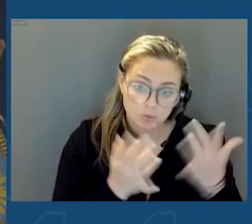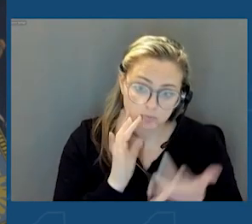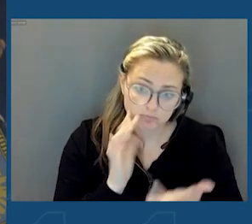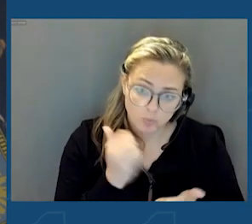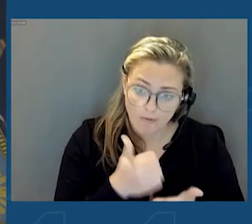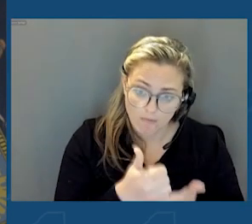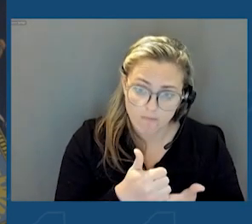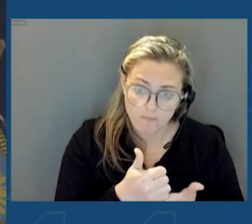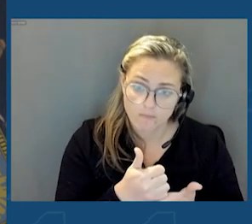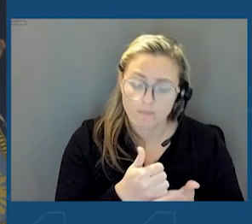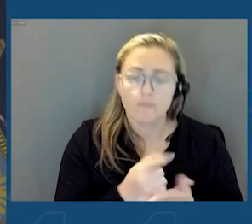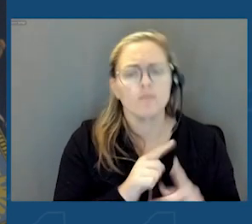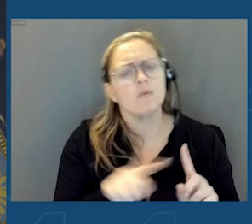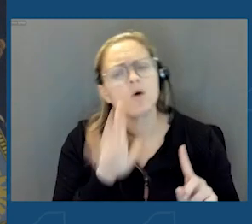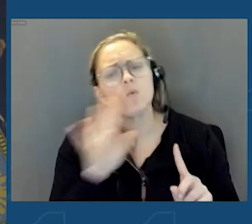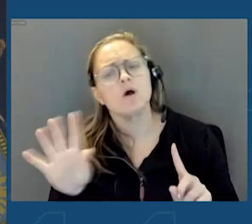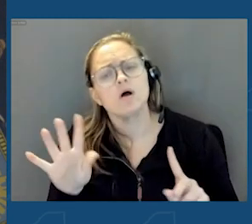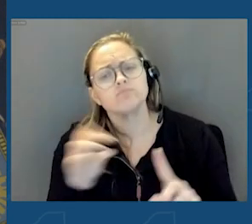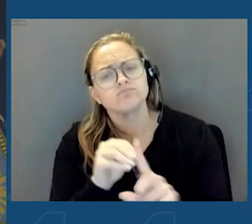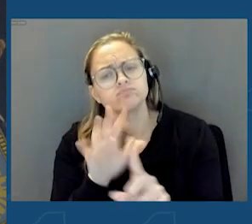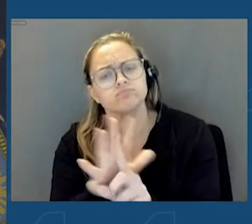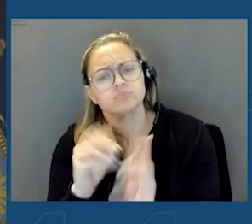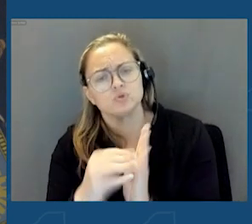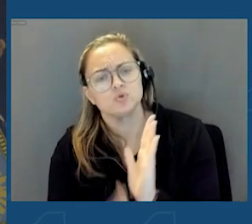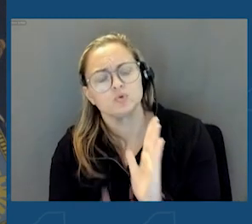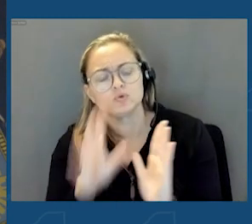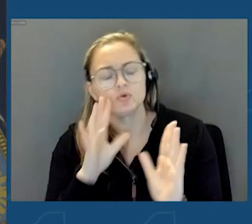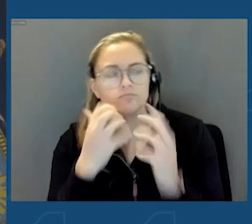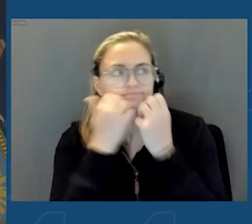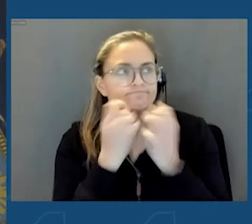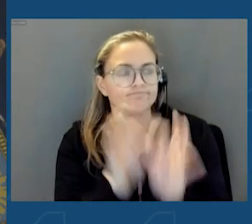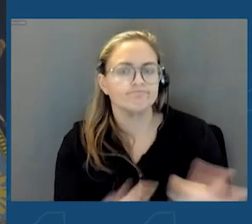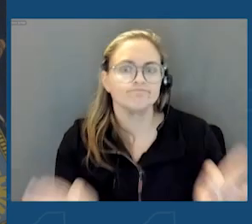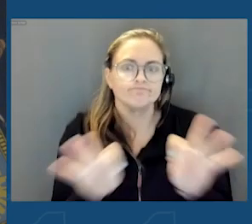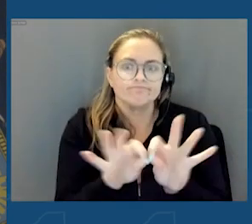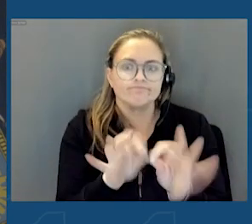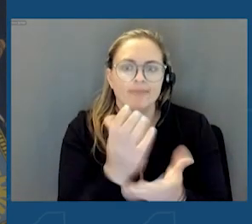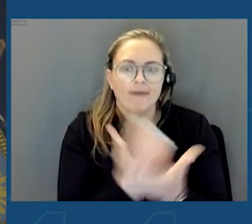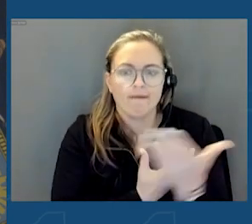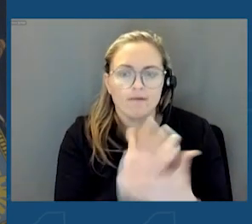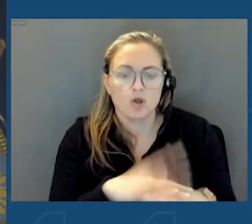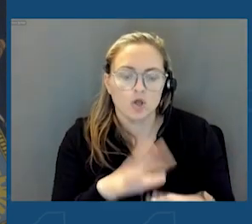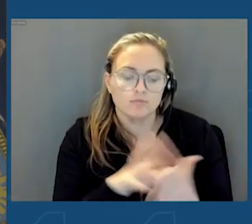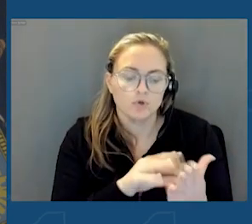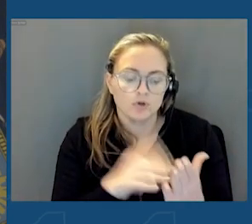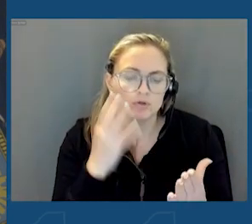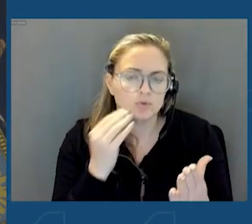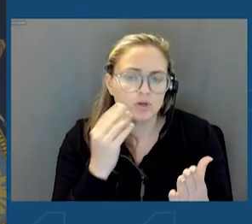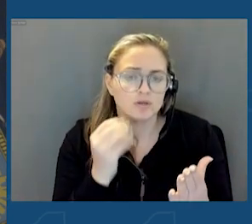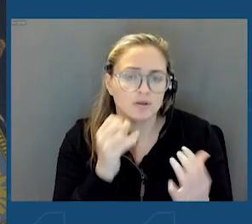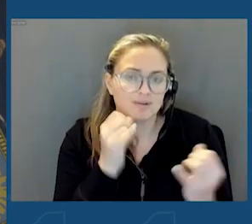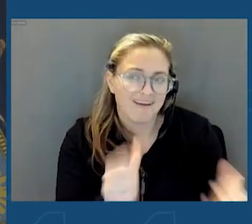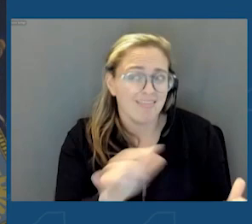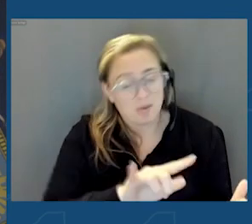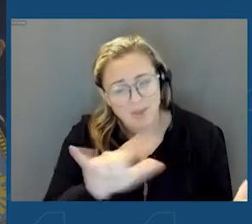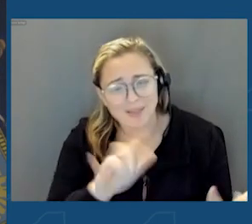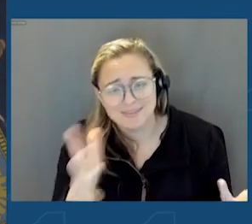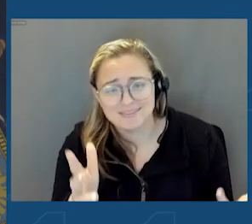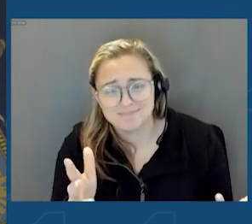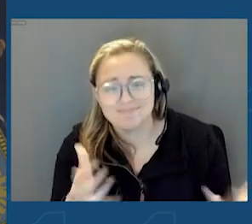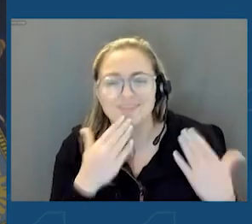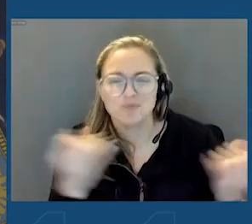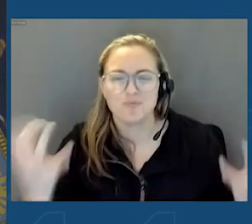committed to, it's going to expose students to a valuable hands-on learning experience, not unlike our pilots. Thank you very